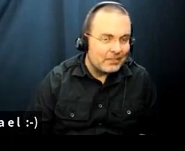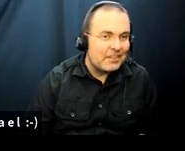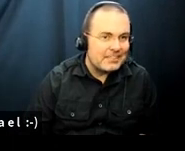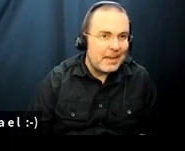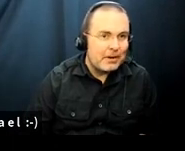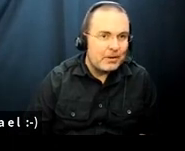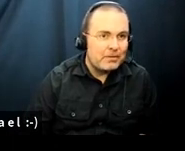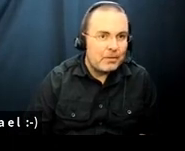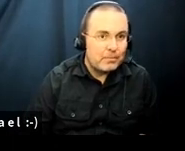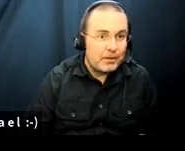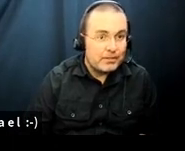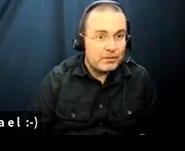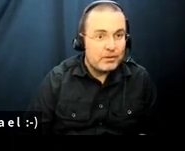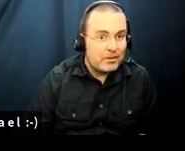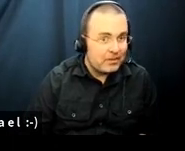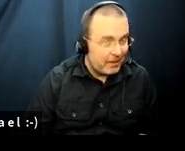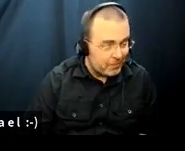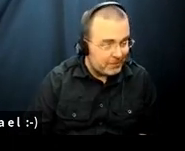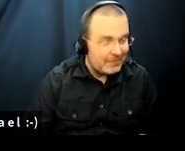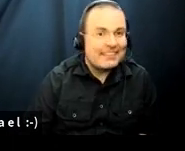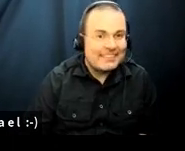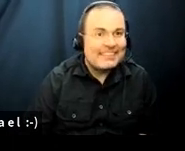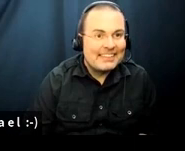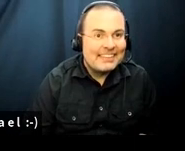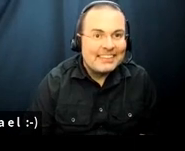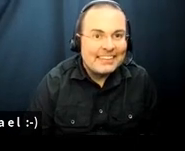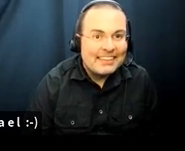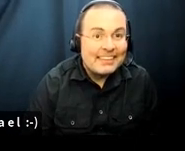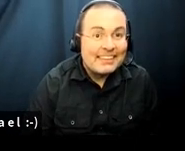It was a long time ago. Pretty soon you'll have a birthday.